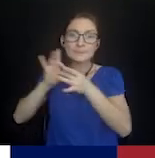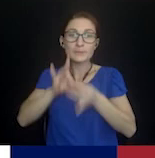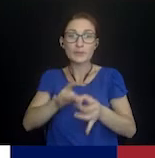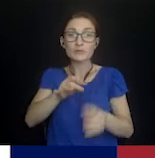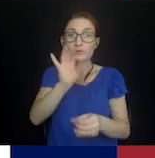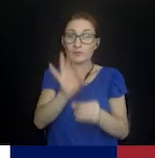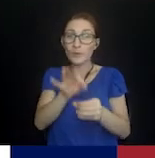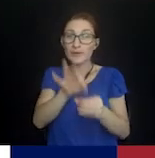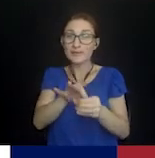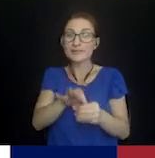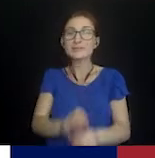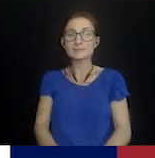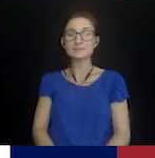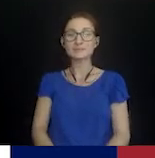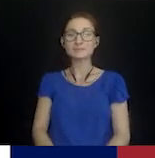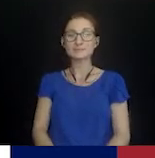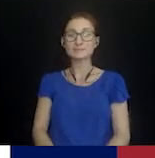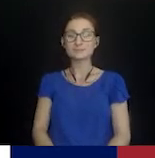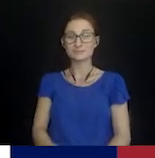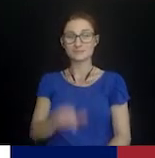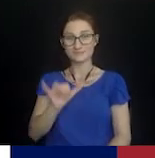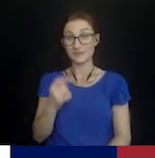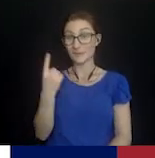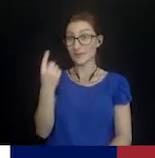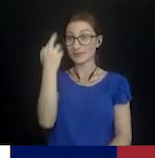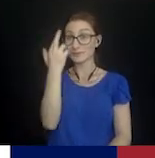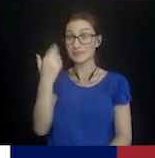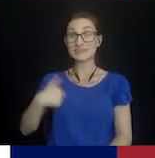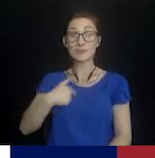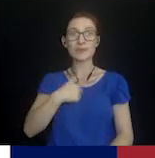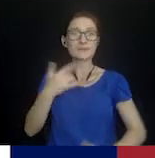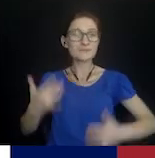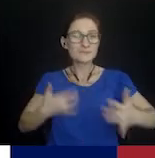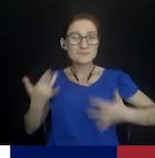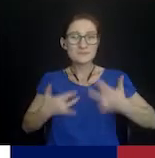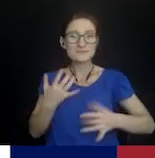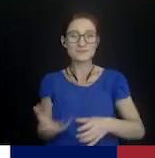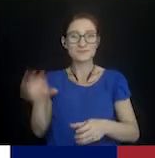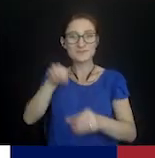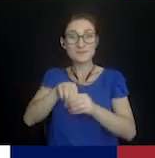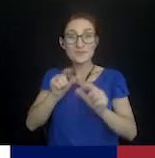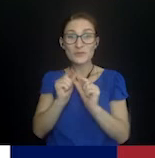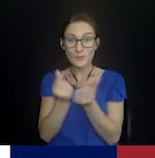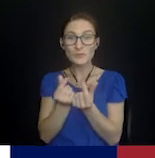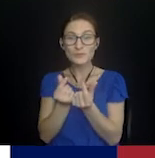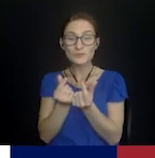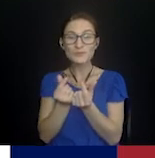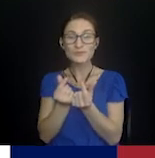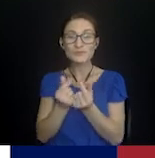voting. And that's one of the reasons we're excited about being involved